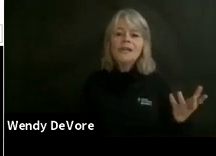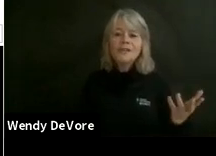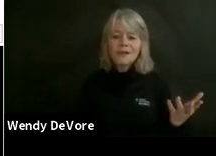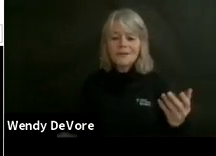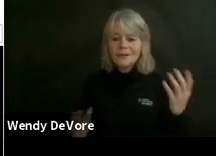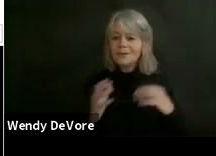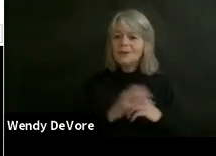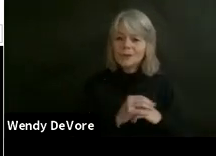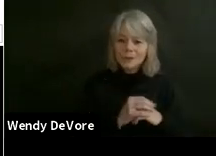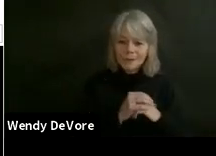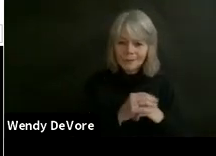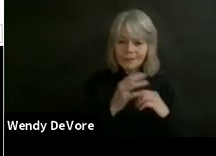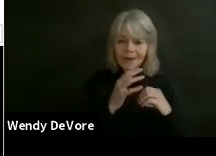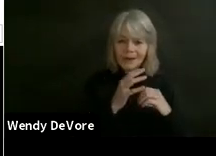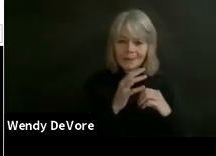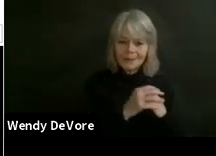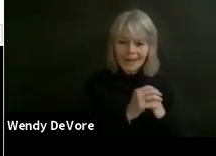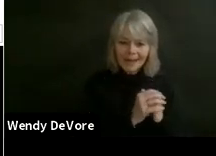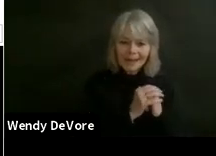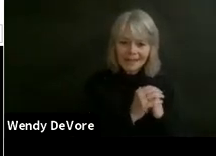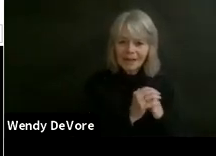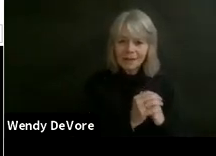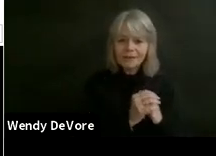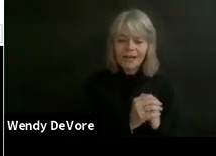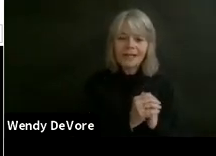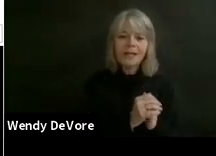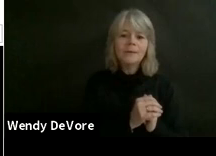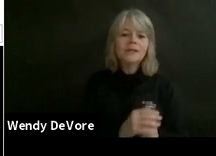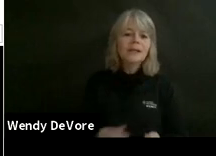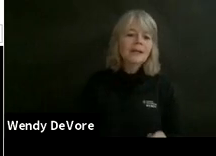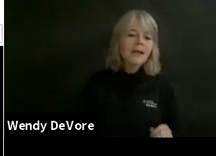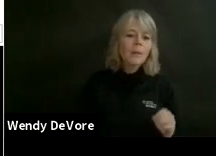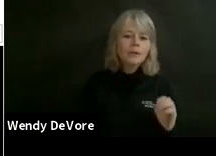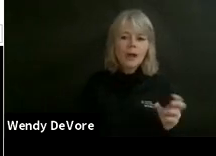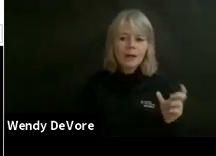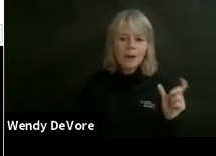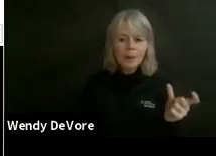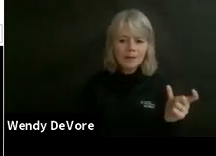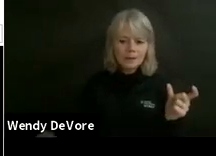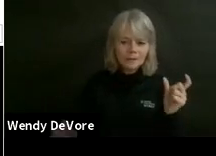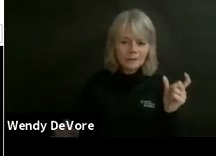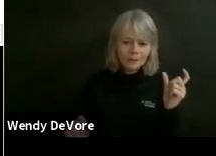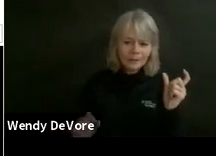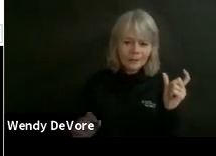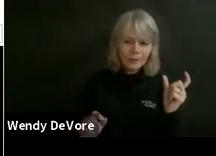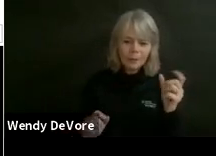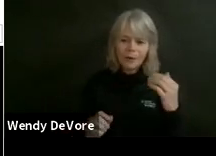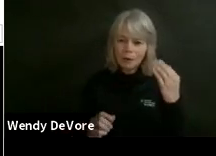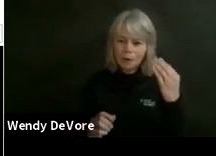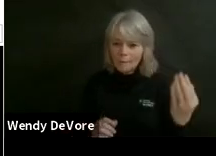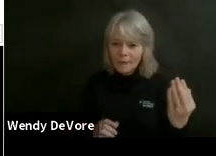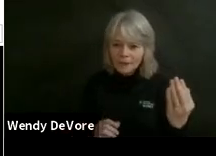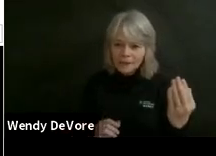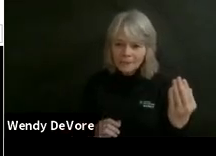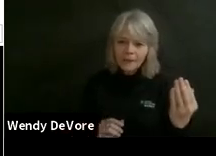So these two individuals do use tactile sign language. And we'll talk about what to do with someone who is